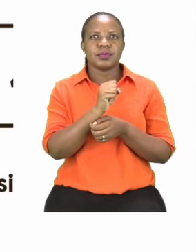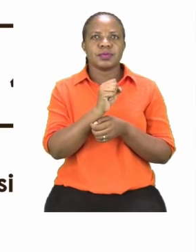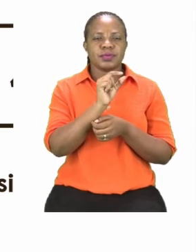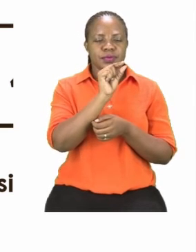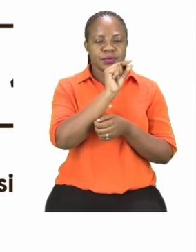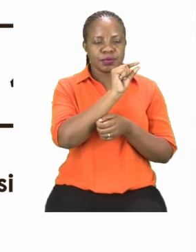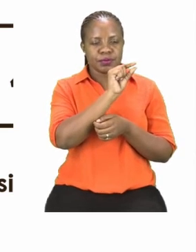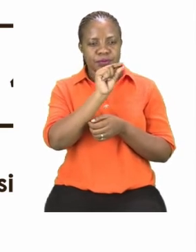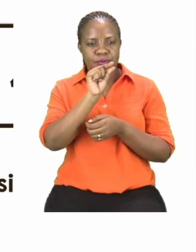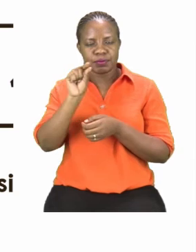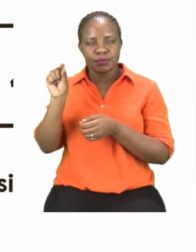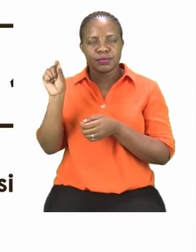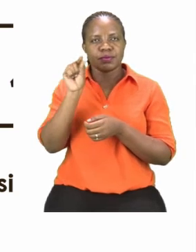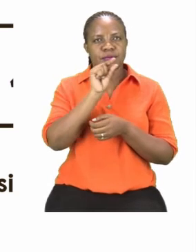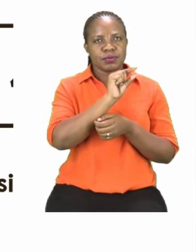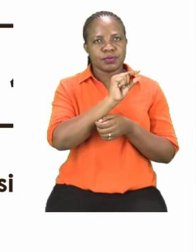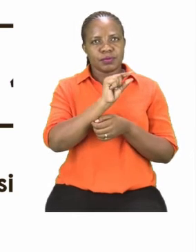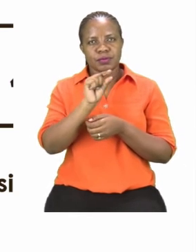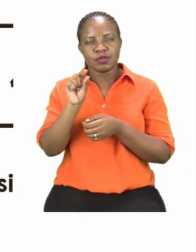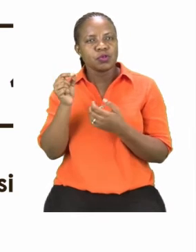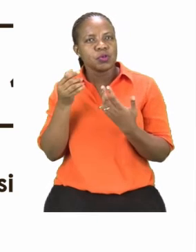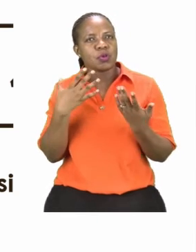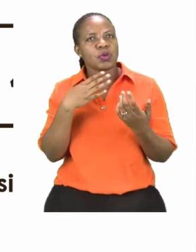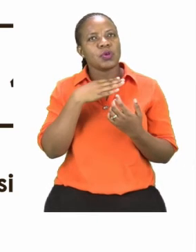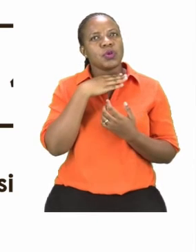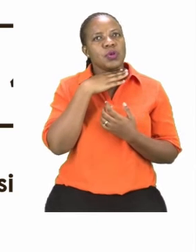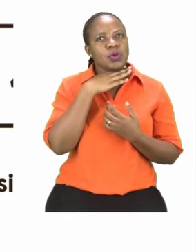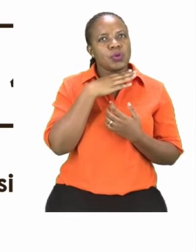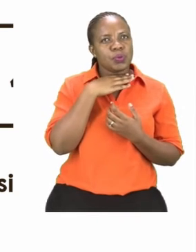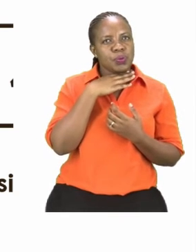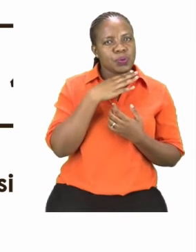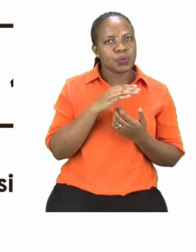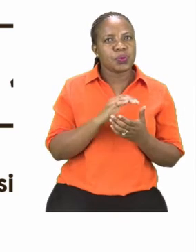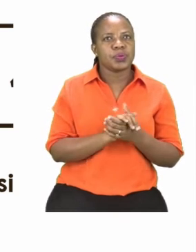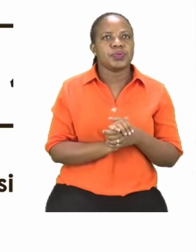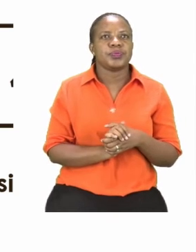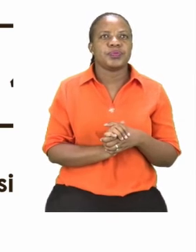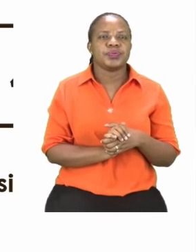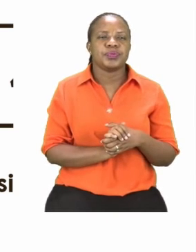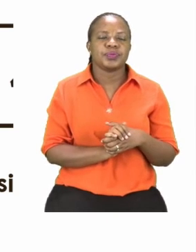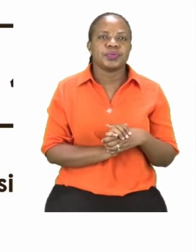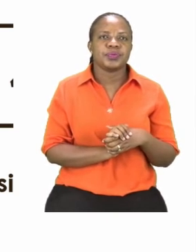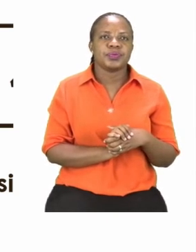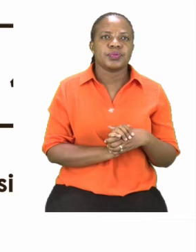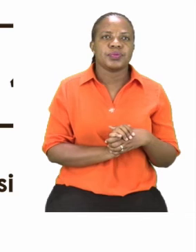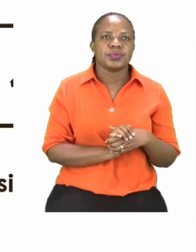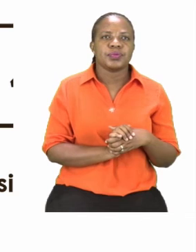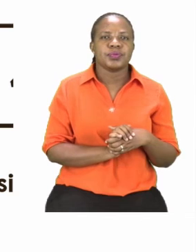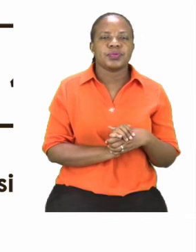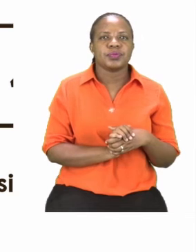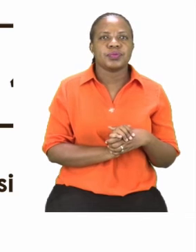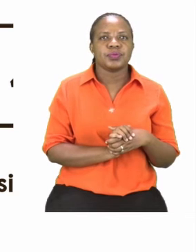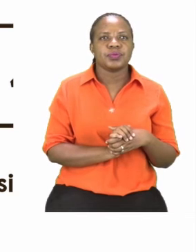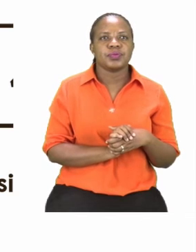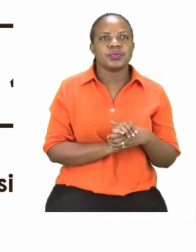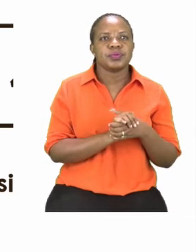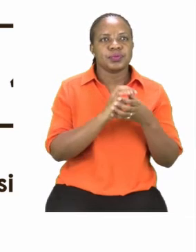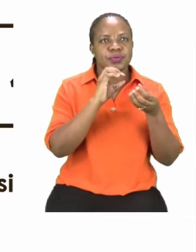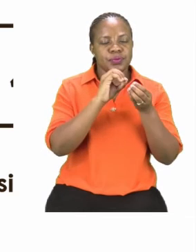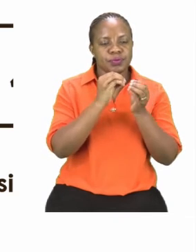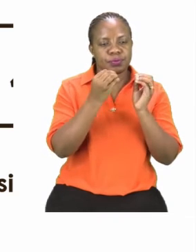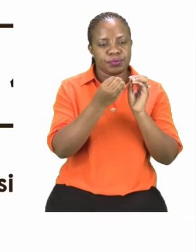Monique, Micheline. I did it again. Again. Saying my name, and then she pauses, speechless, trying to